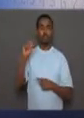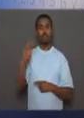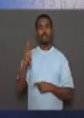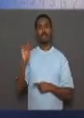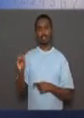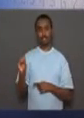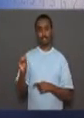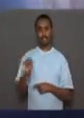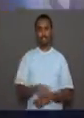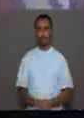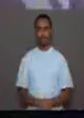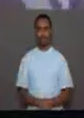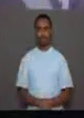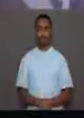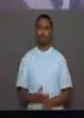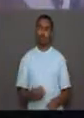Mars.